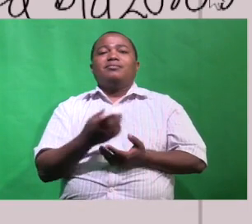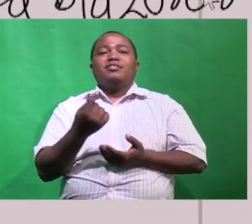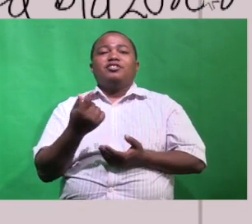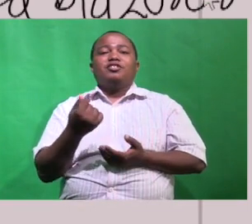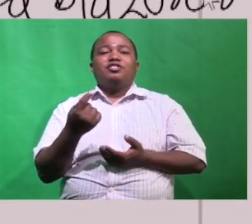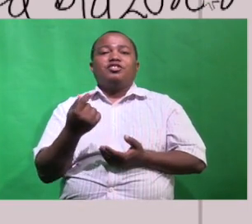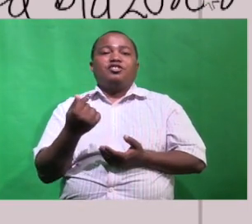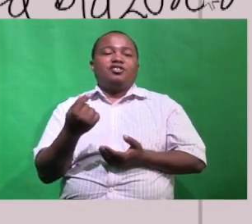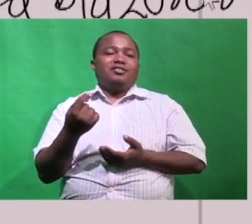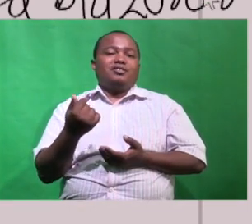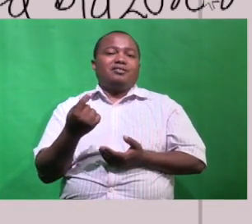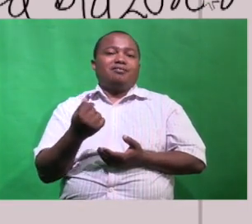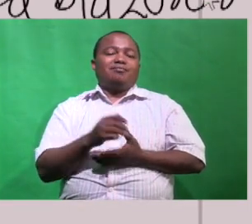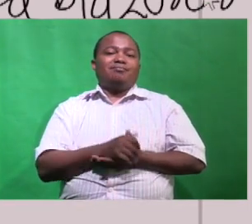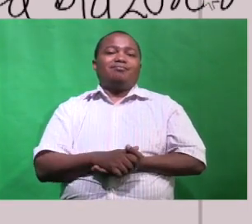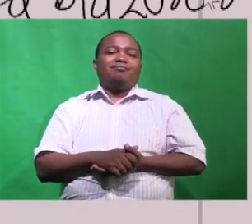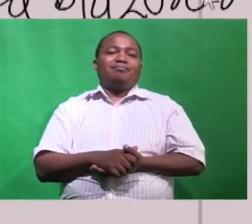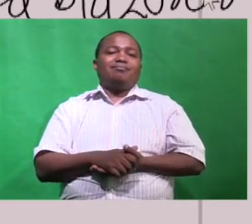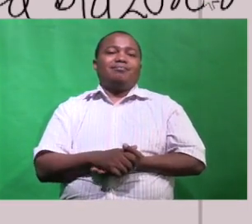20,000 shillings.